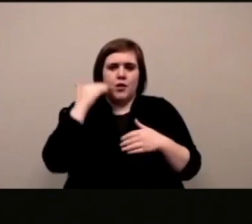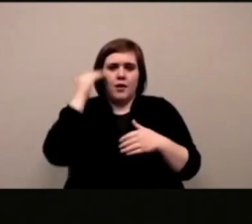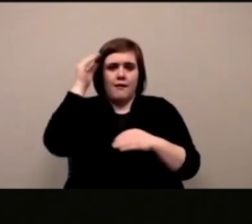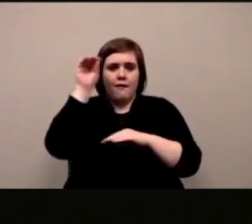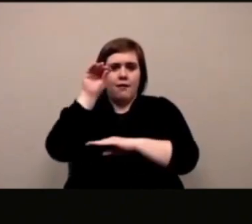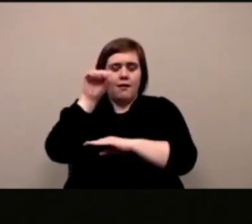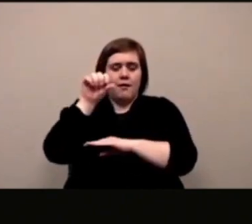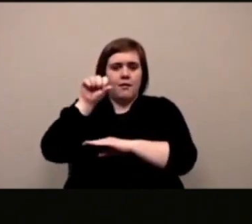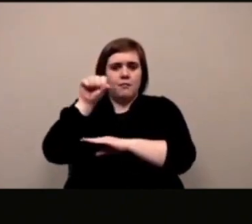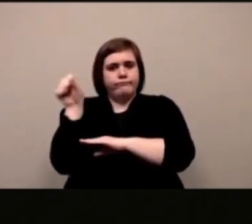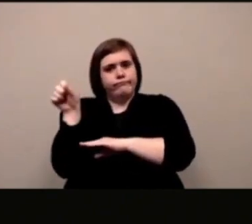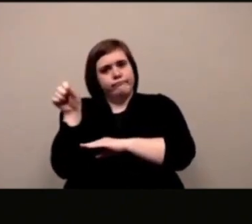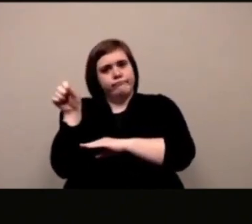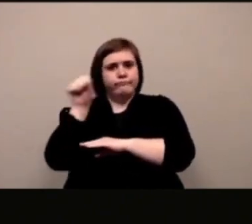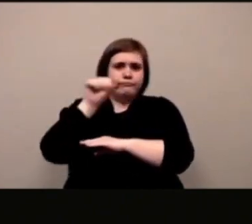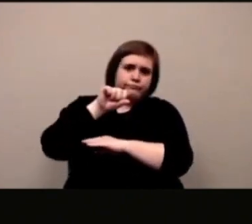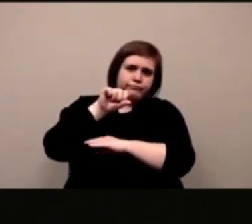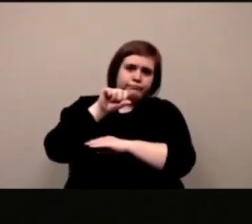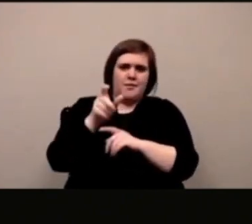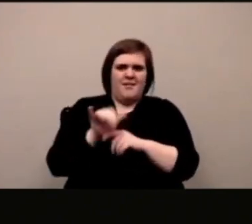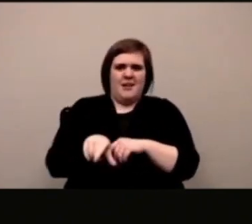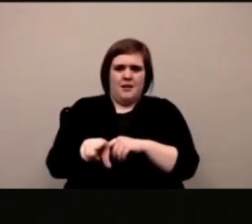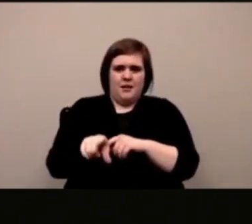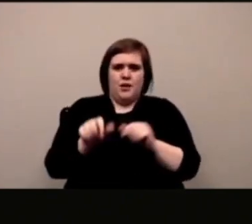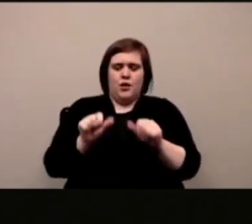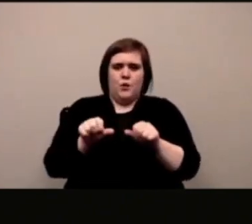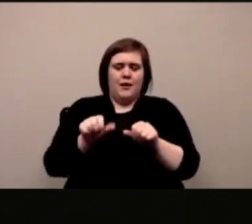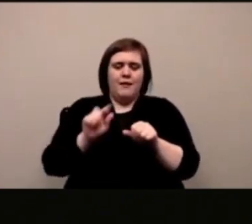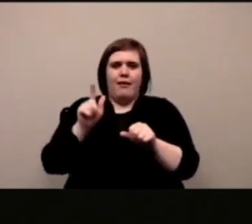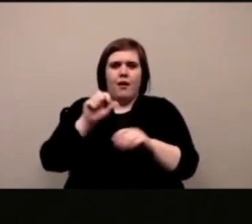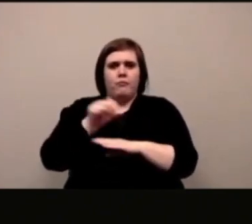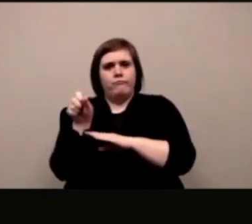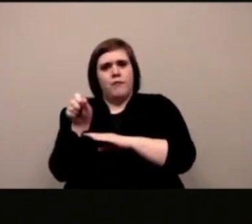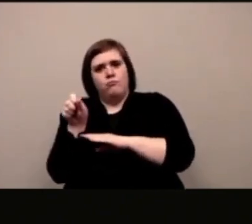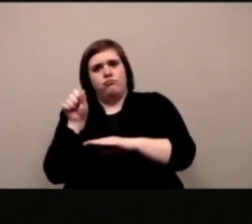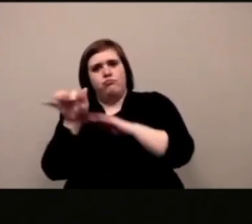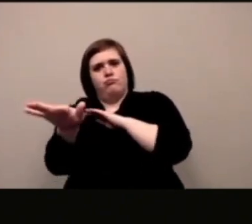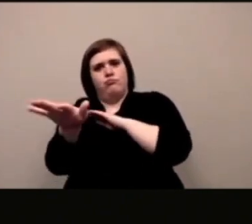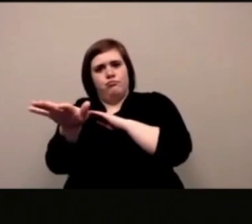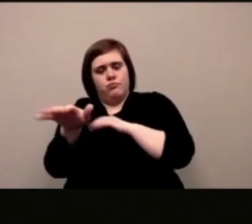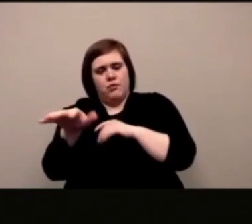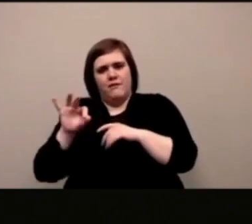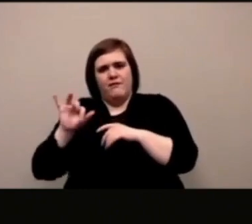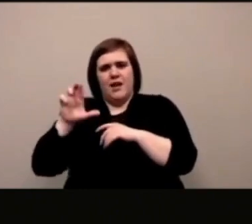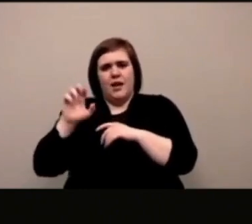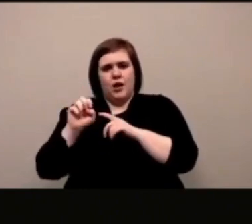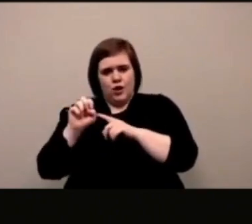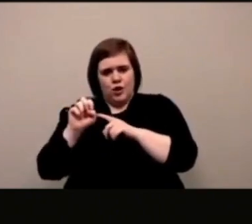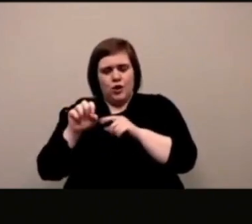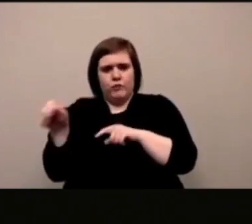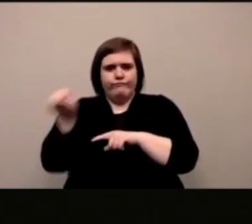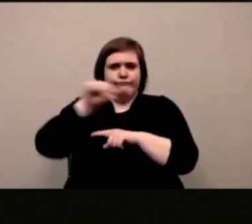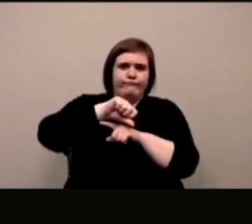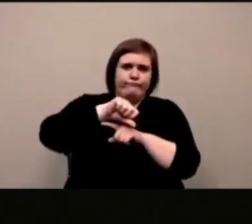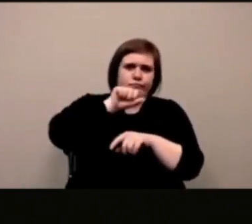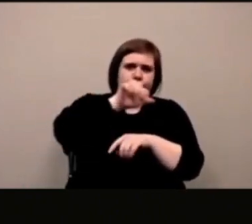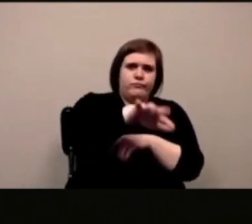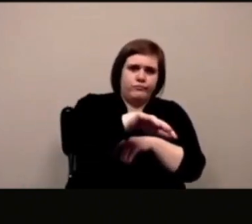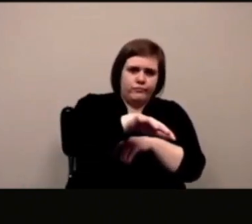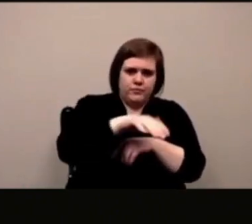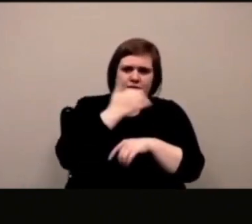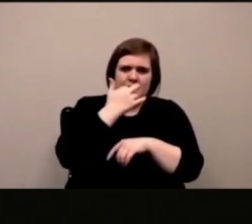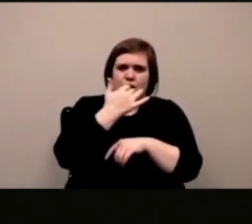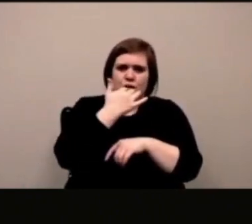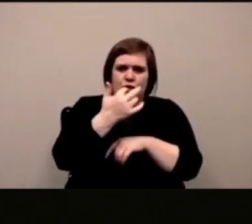the other. And so you could maybe like breathe fire or breathe fire. Right. When you tilt. And maybe switch the